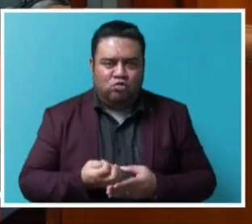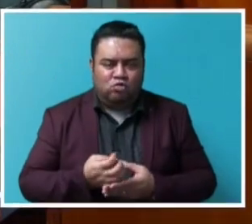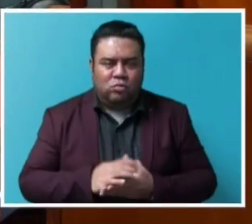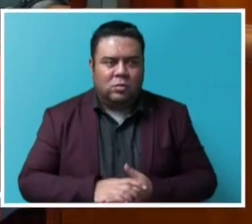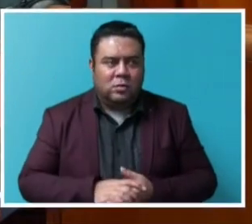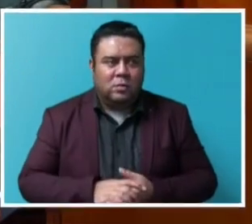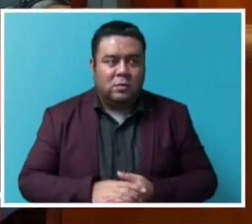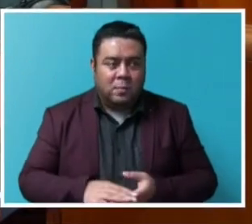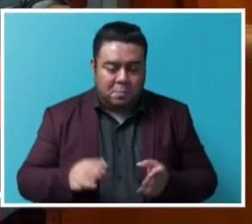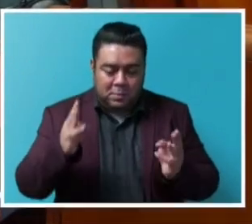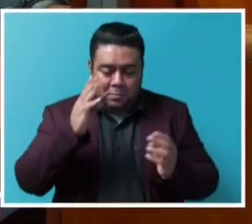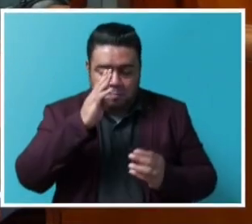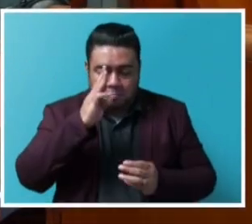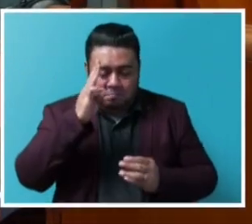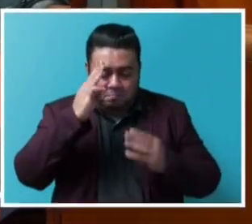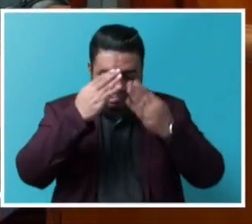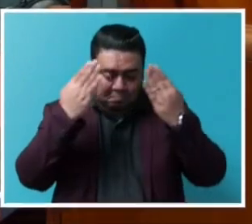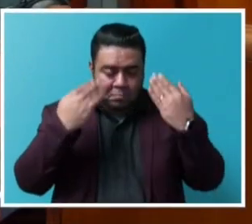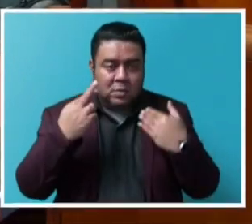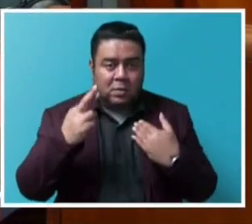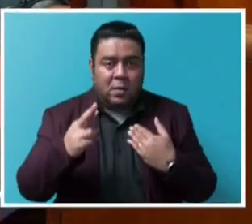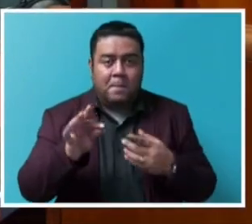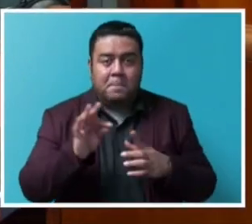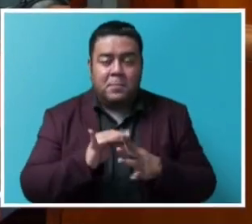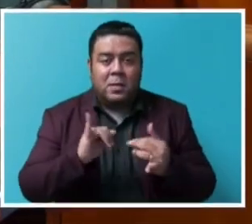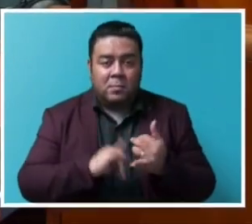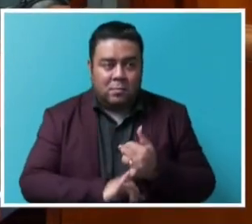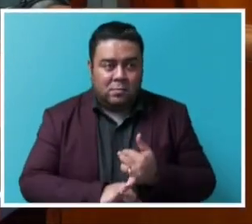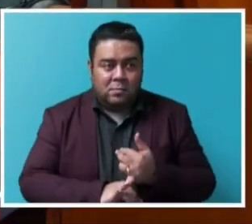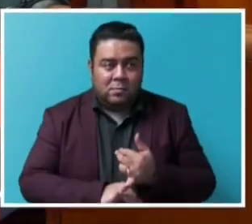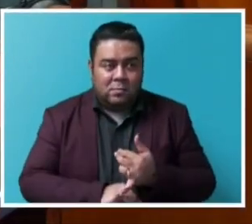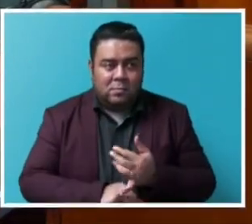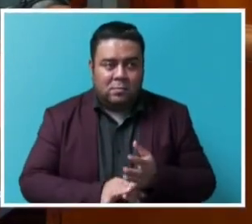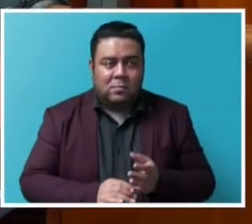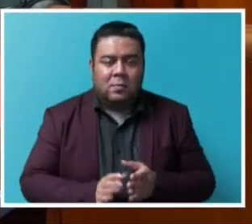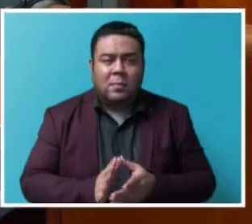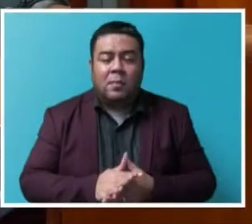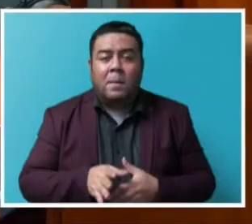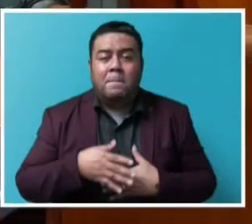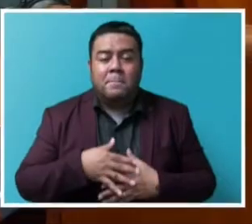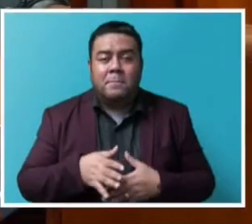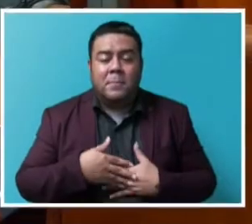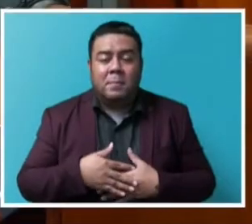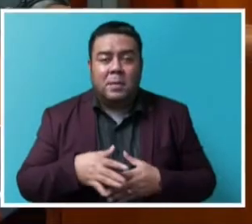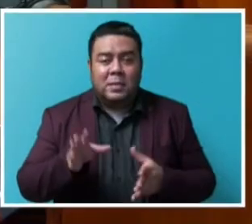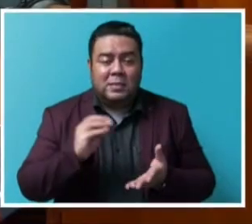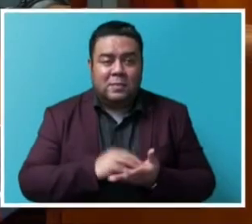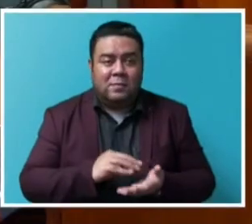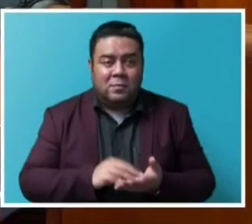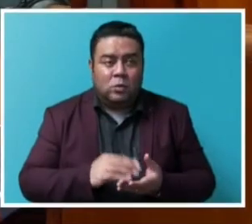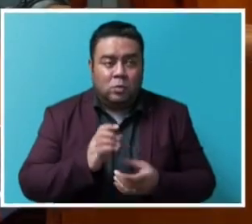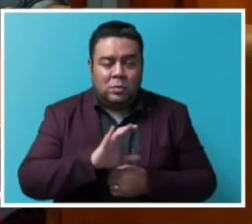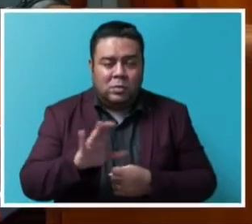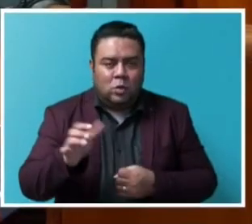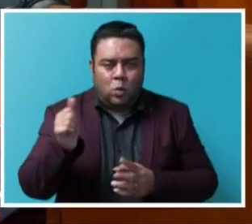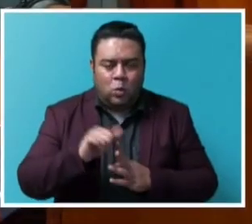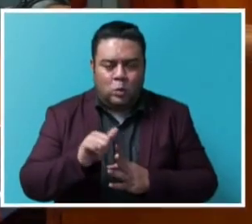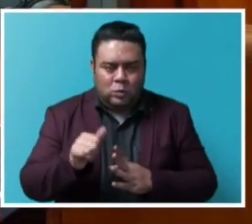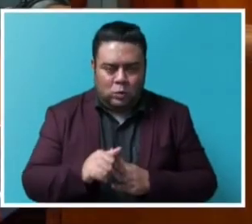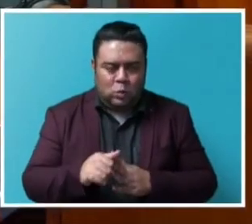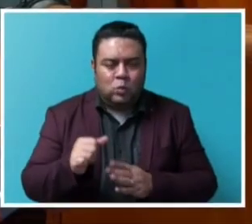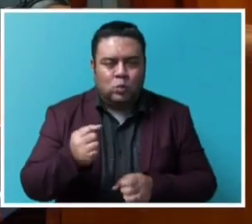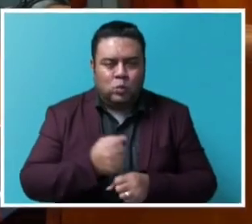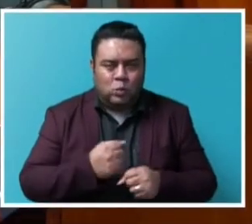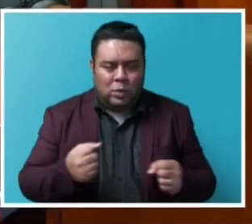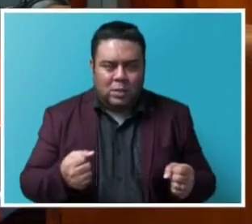Mr. Speaker, sir, for permanent secretary positions, the Public Service Commission is also strengthening